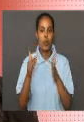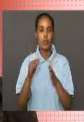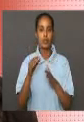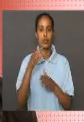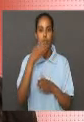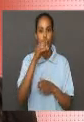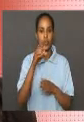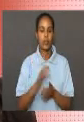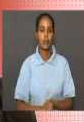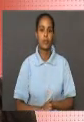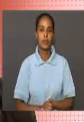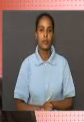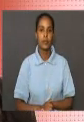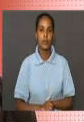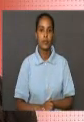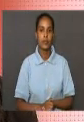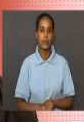solutes.